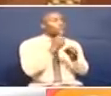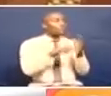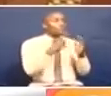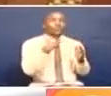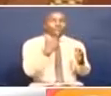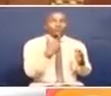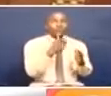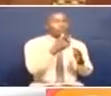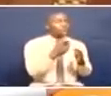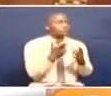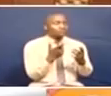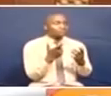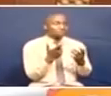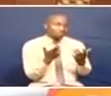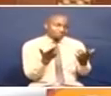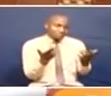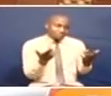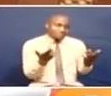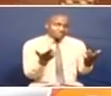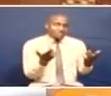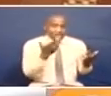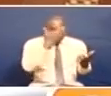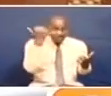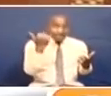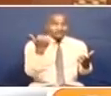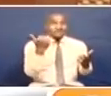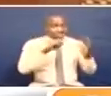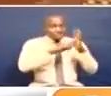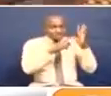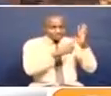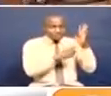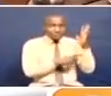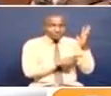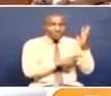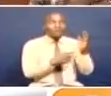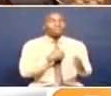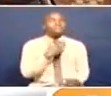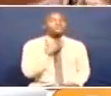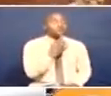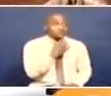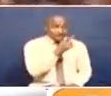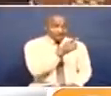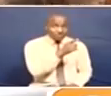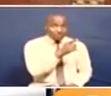who did what, you cannot, it's only logical. Forget about even the demands that are being made. Jeff, I want to tell you that in